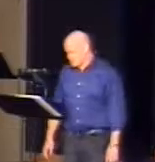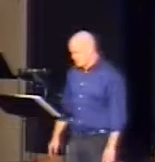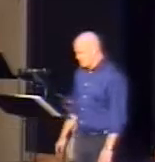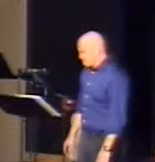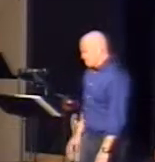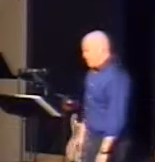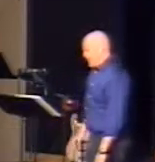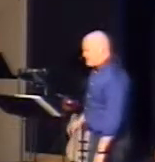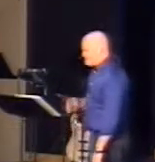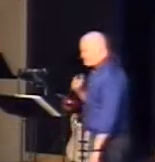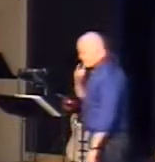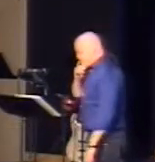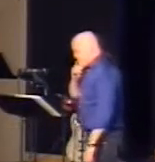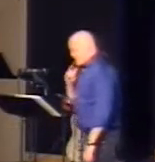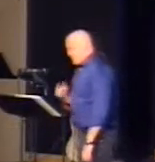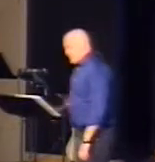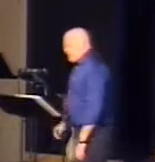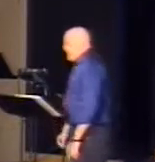some fishes.